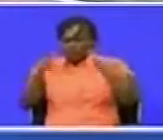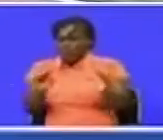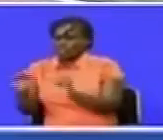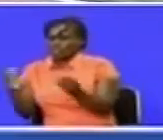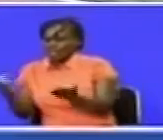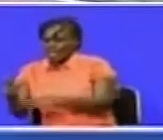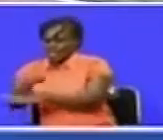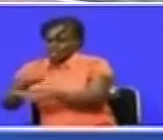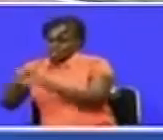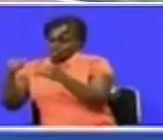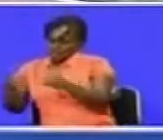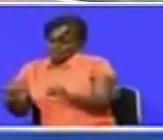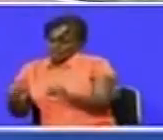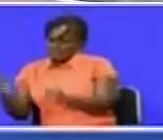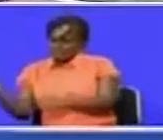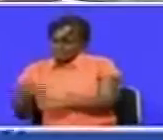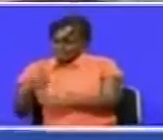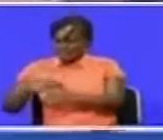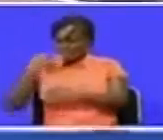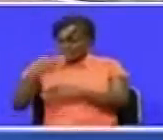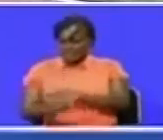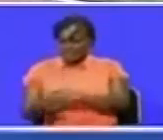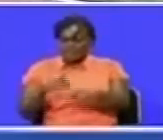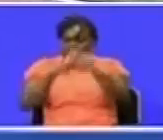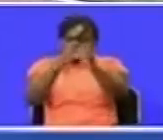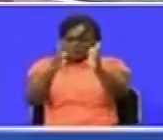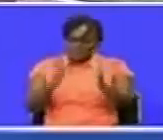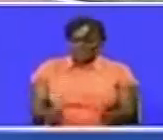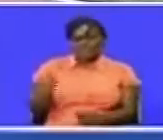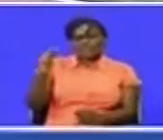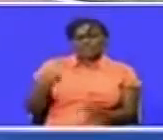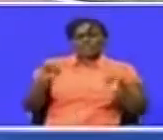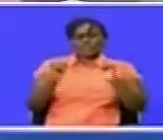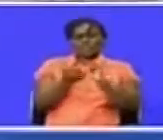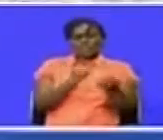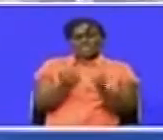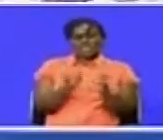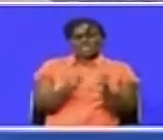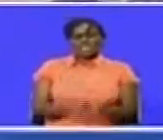national trials, which will be held in June. Abula Ahmed, KTN Sports.